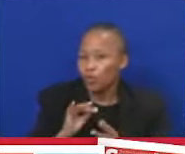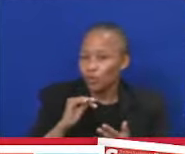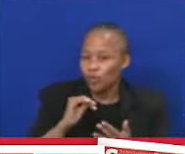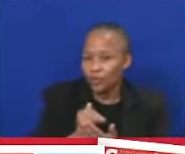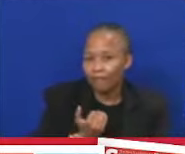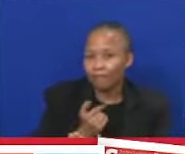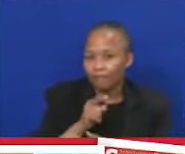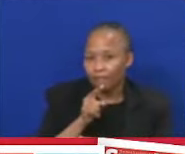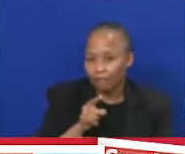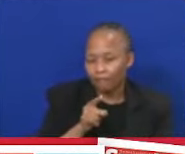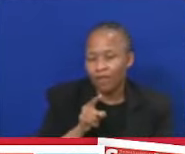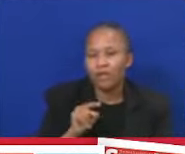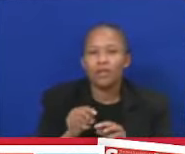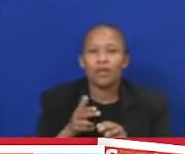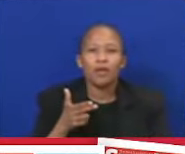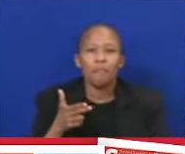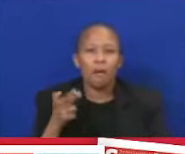Thank you,